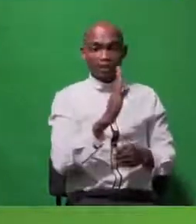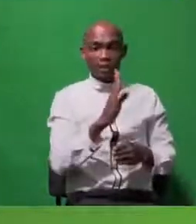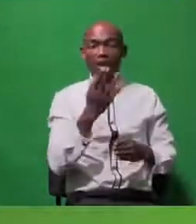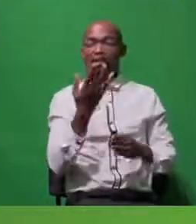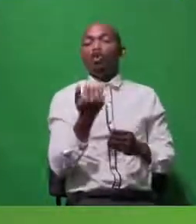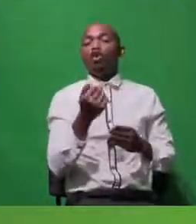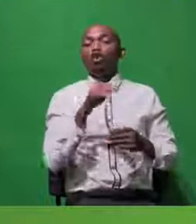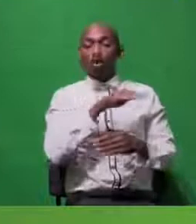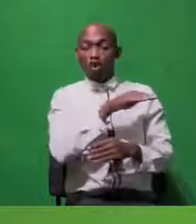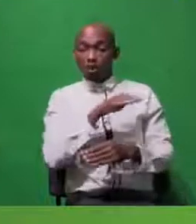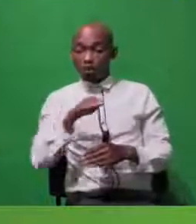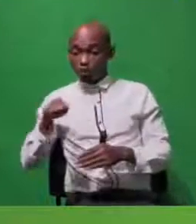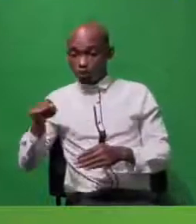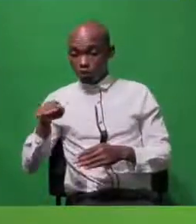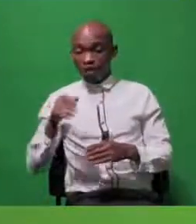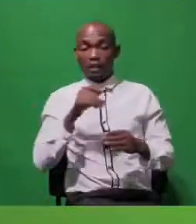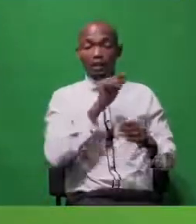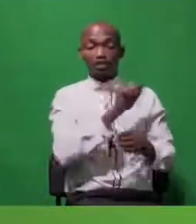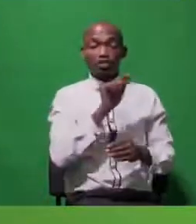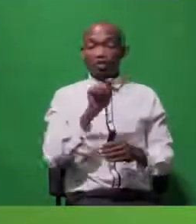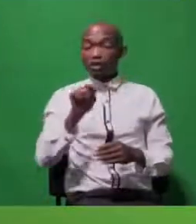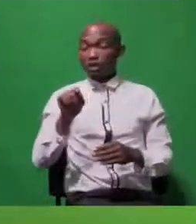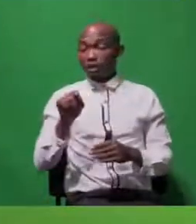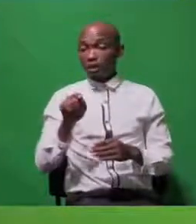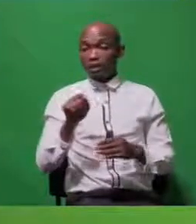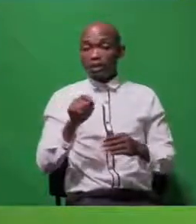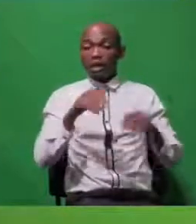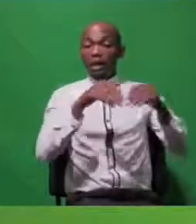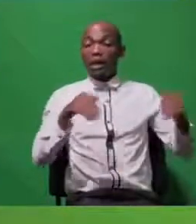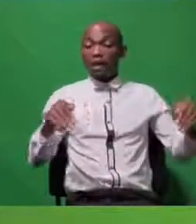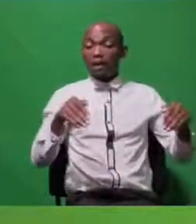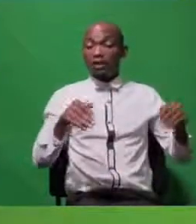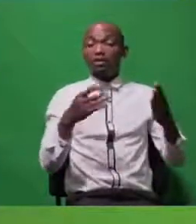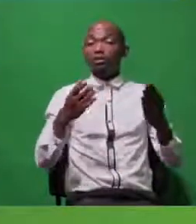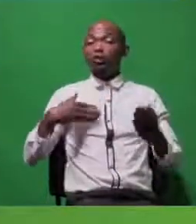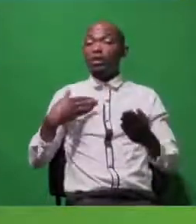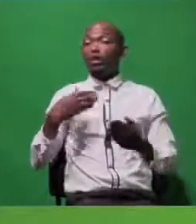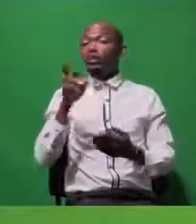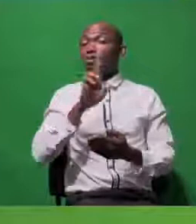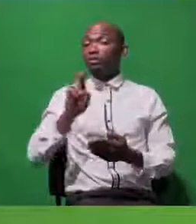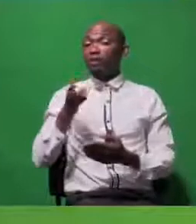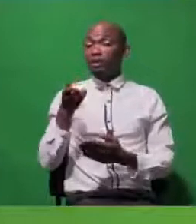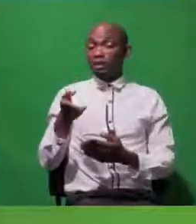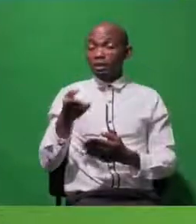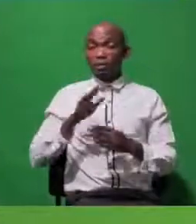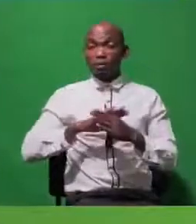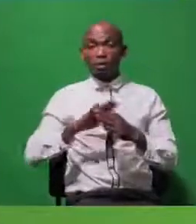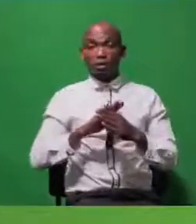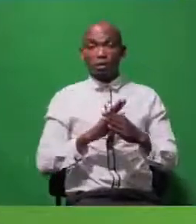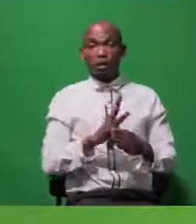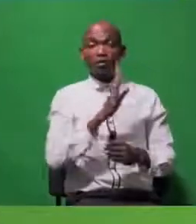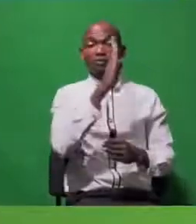horizontal dotted line. So suppose you want to reflect this using a vertical dotted line.